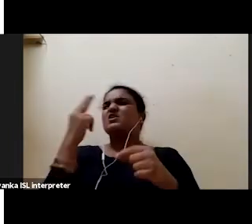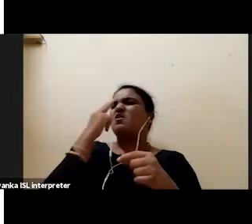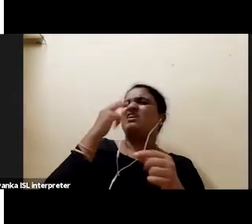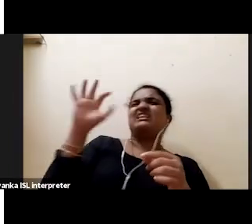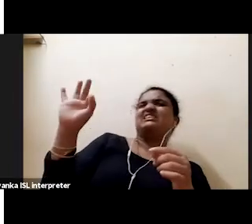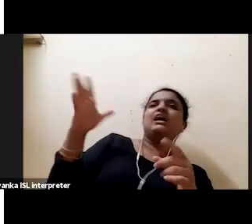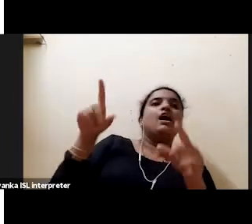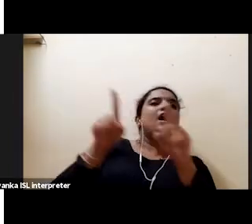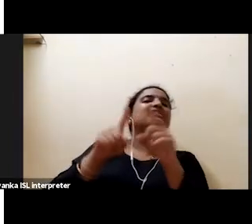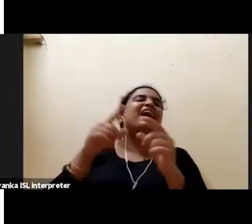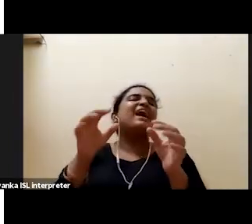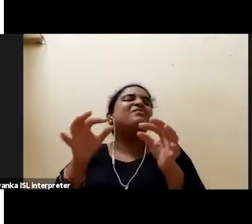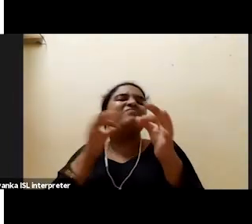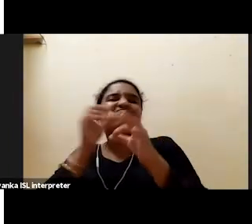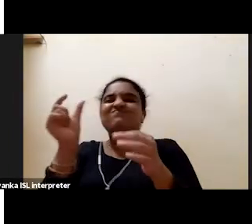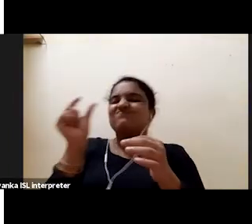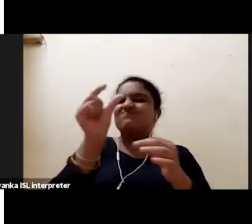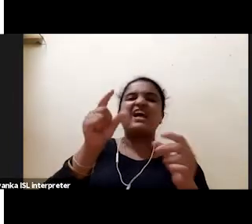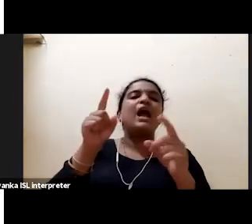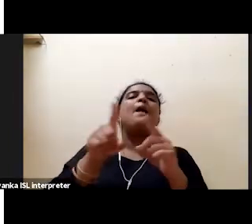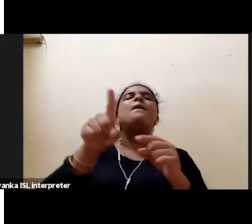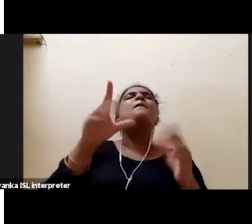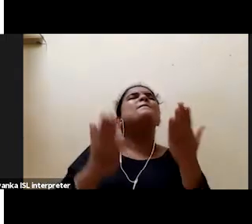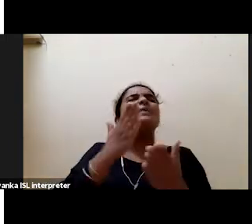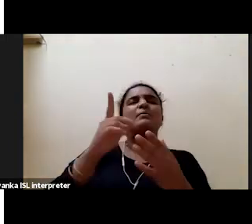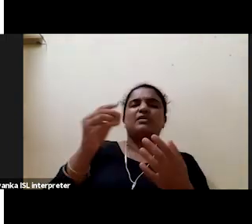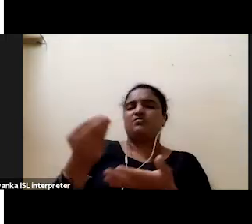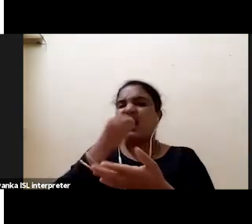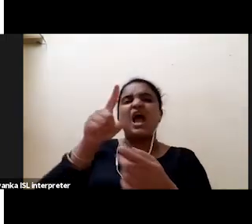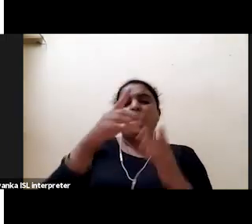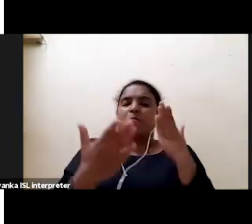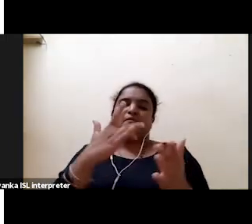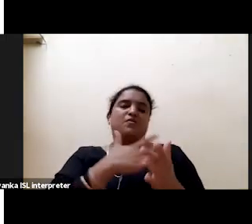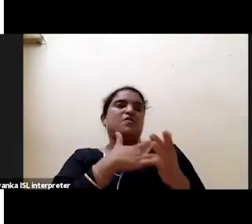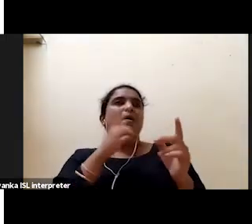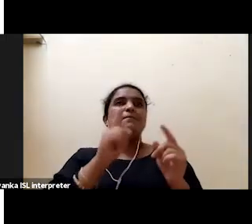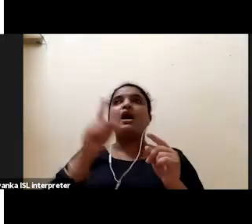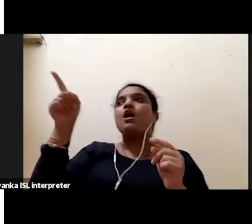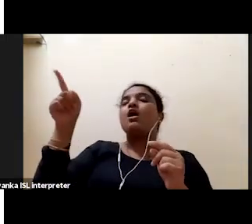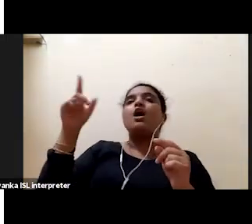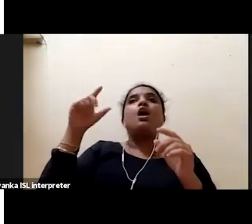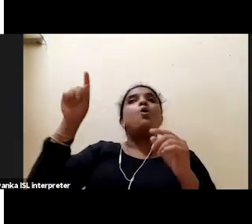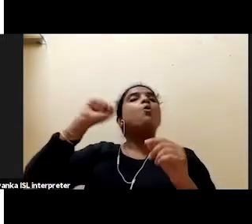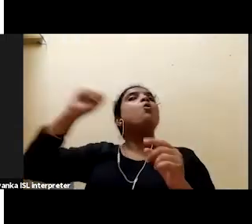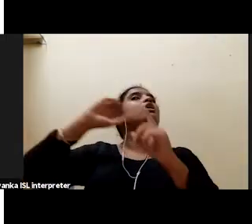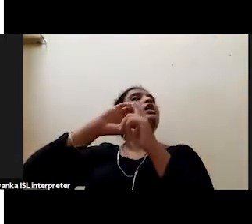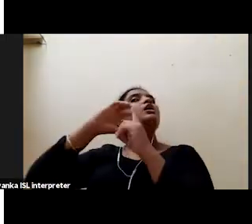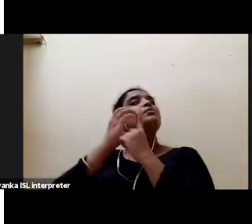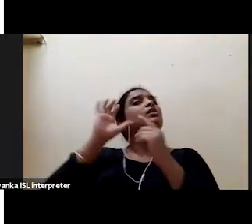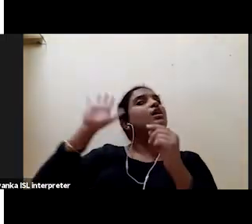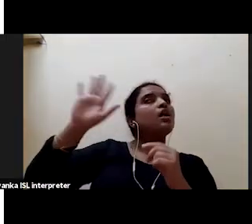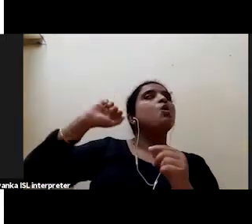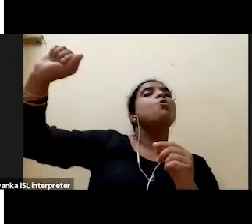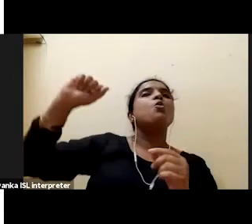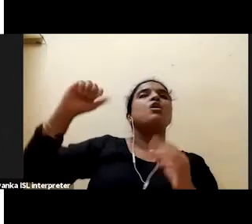demeaning words, and you might find it weird or bizarre, but some community could have been eating this for hundreds of years. So that just makes